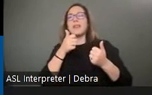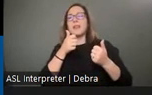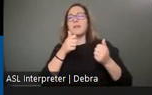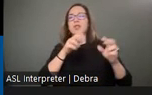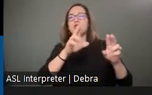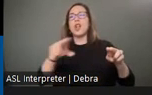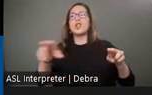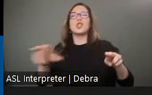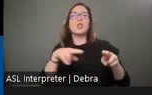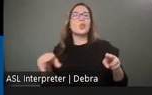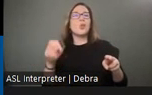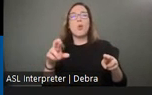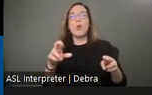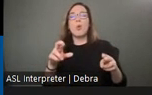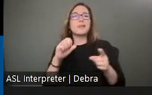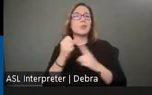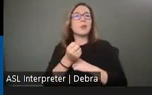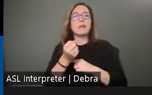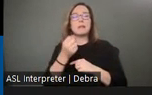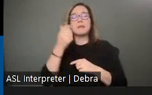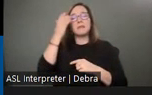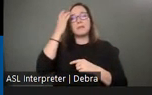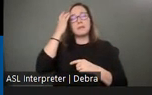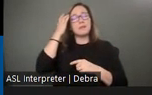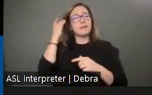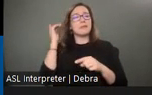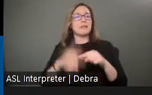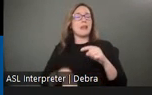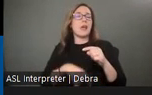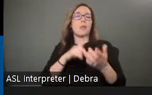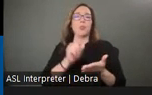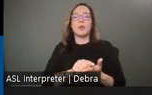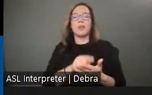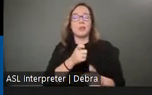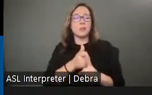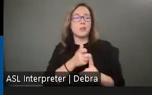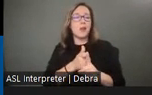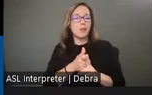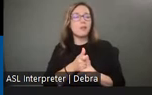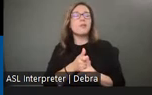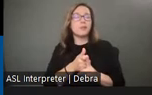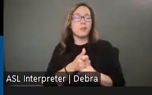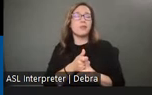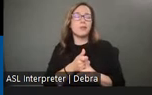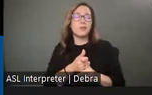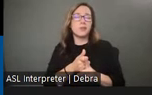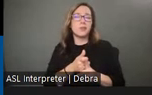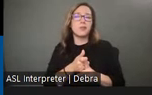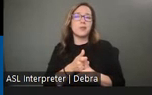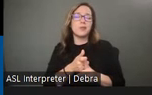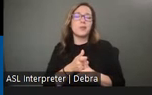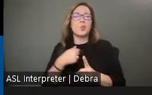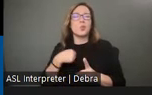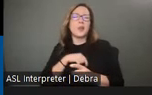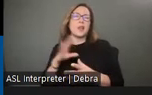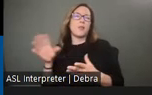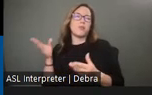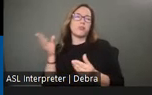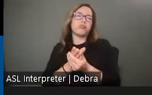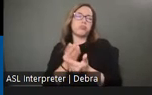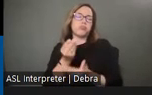situation or somewhere where they cannot actually print it themselves from that link. So it's being provided. And also